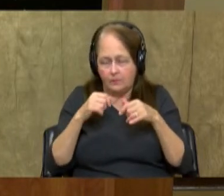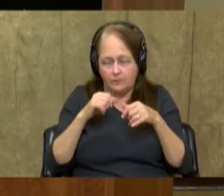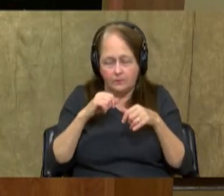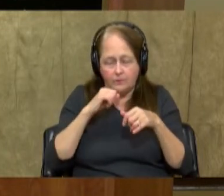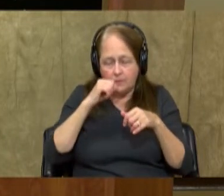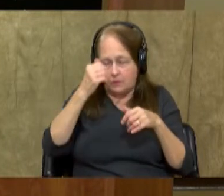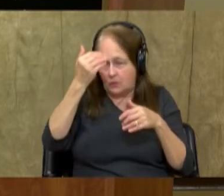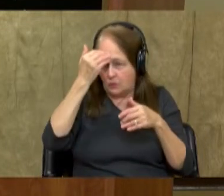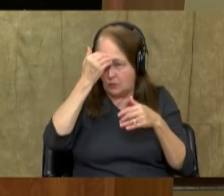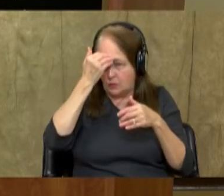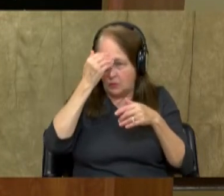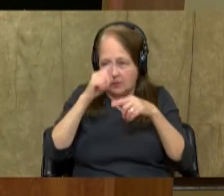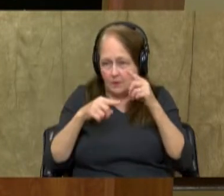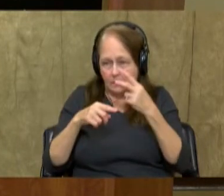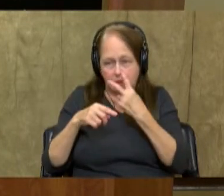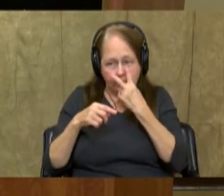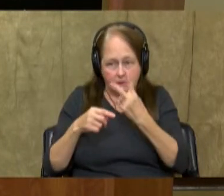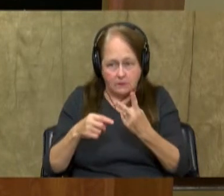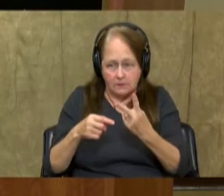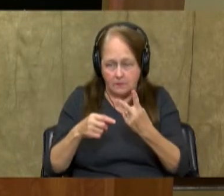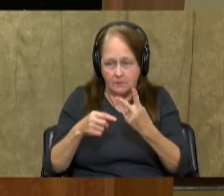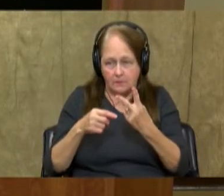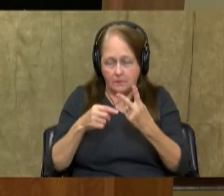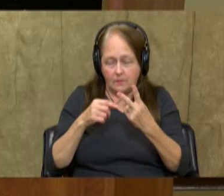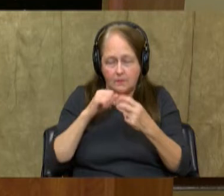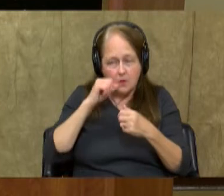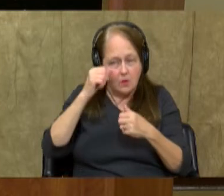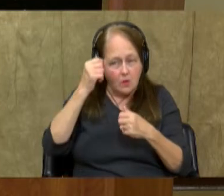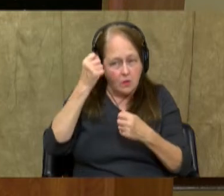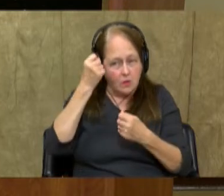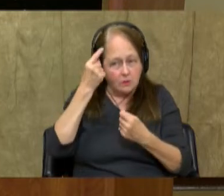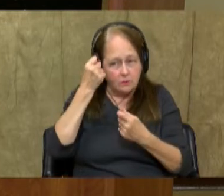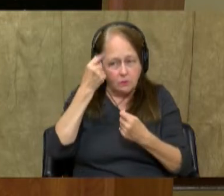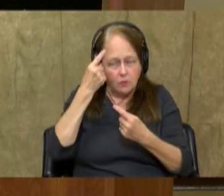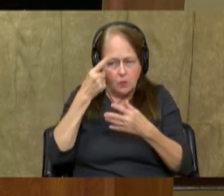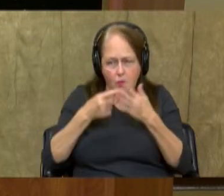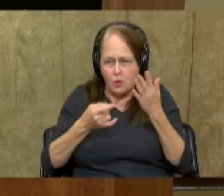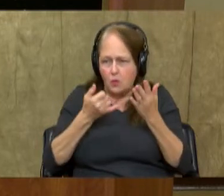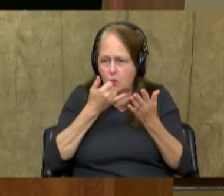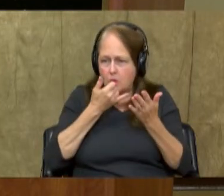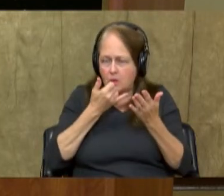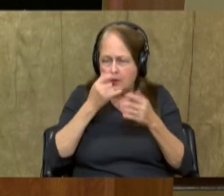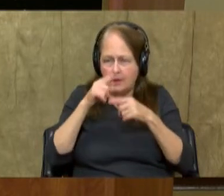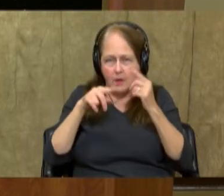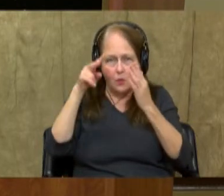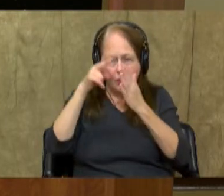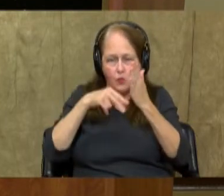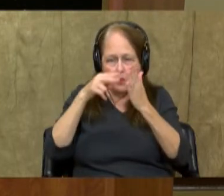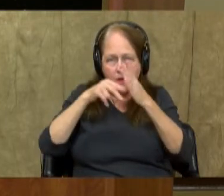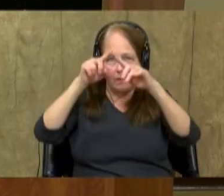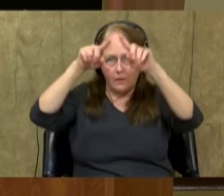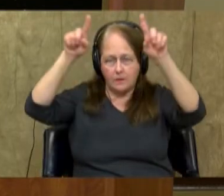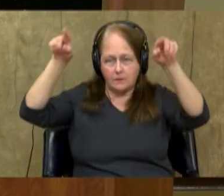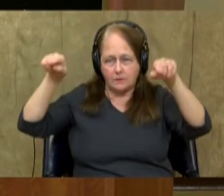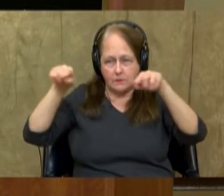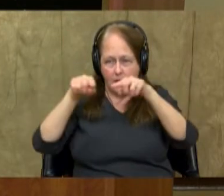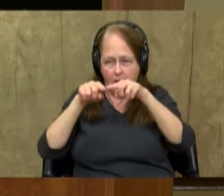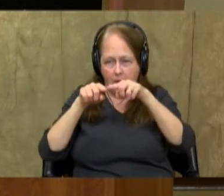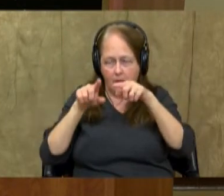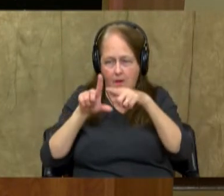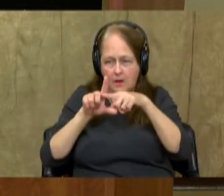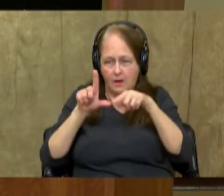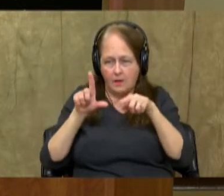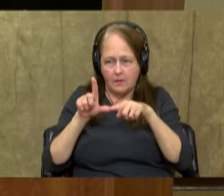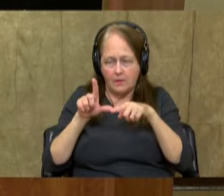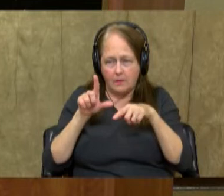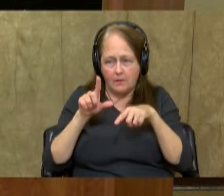ignorant that I was not seeing. So he did not quite understand why he couldn't read that billboard. He couldn't